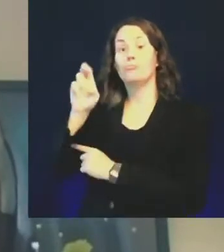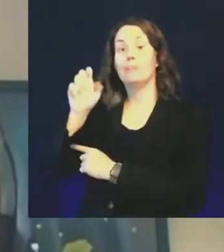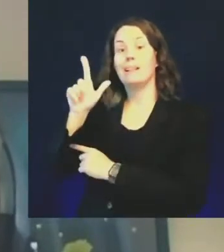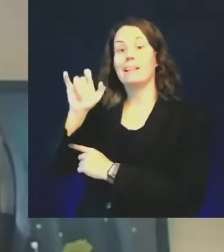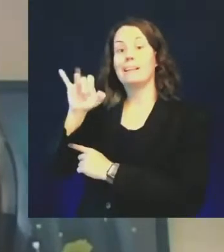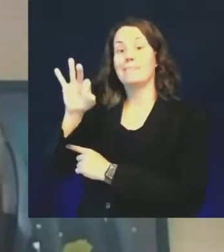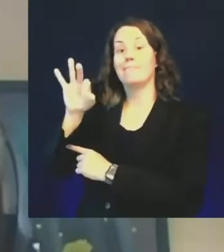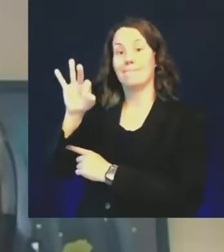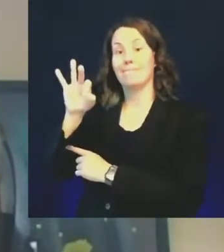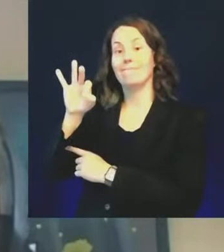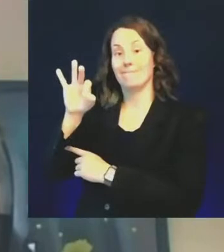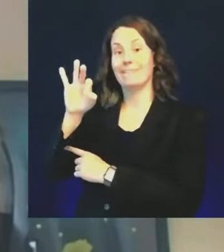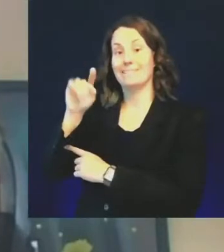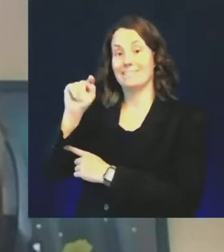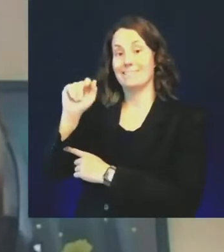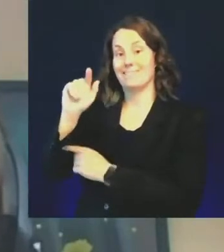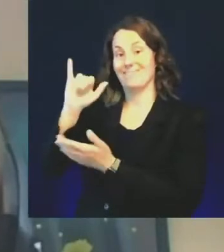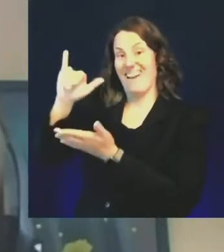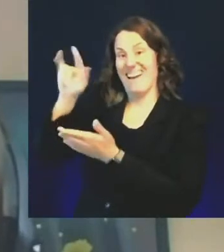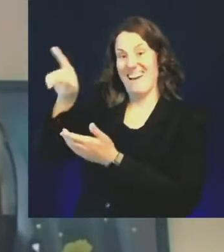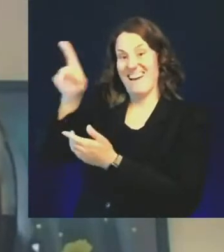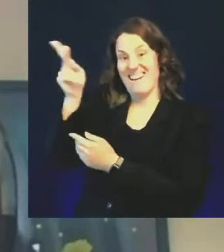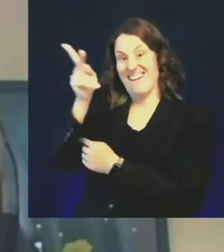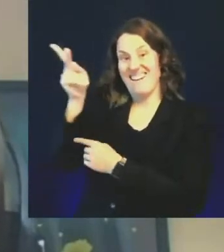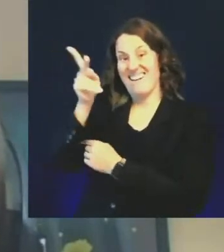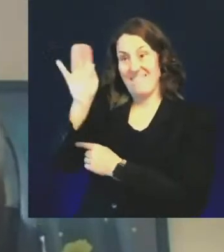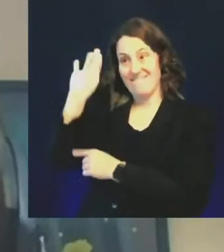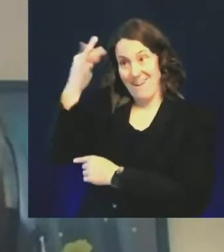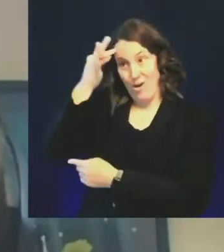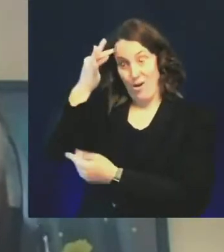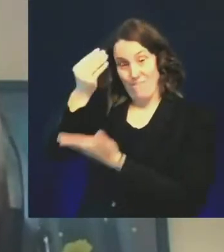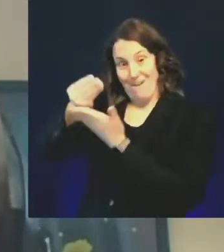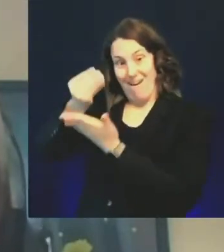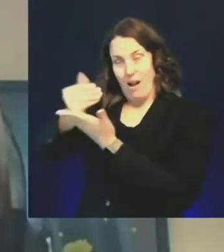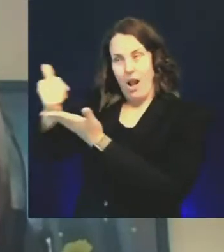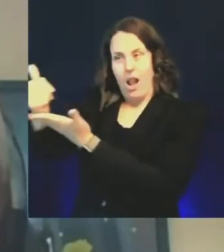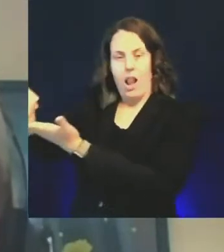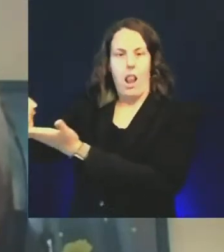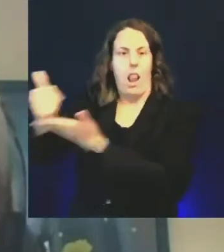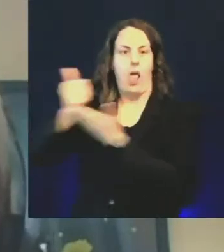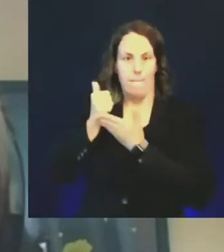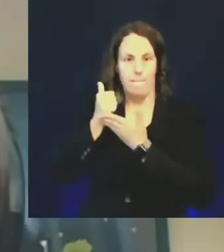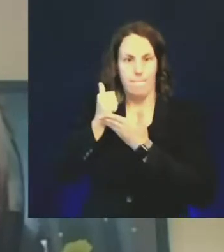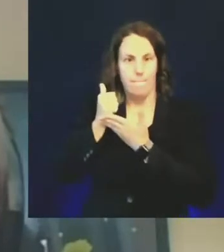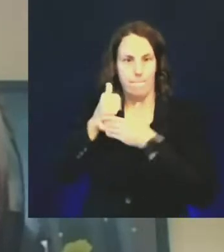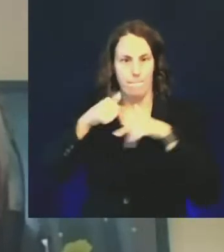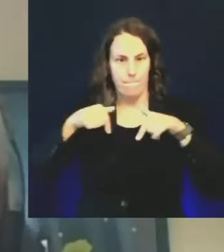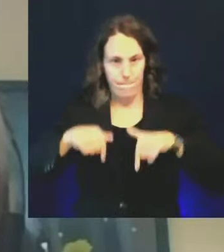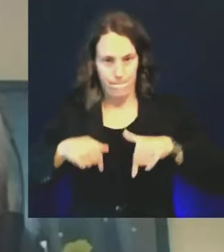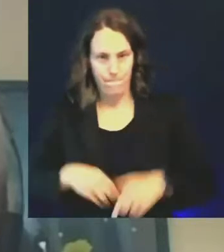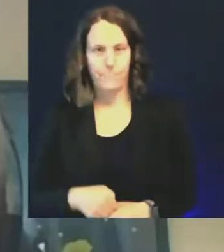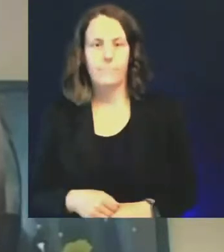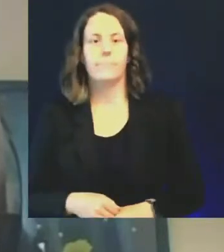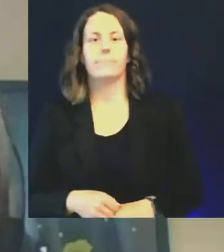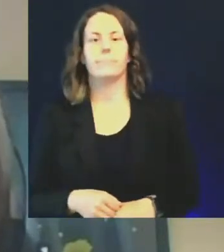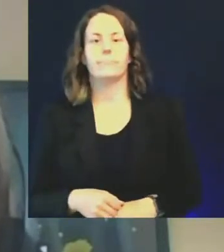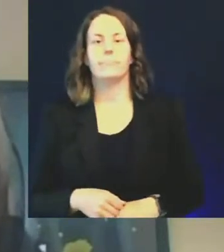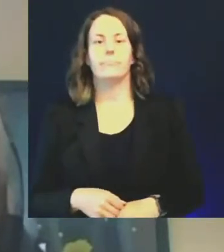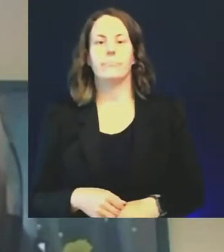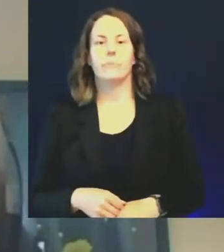significant dollars to the response, to both support of our efforts here at the